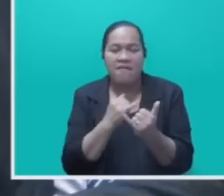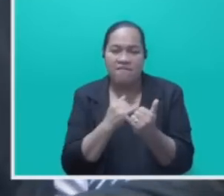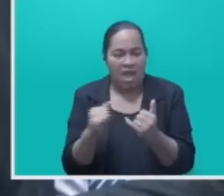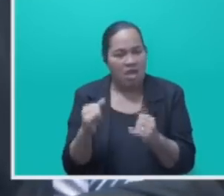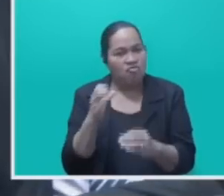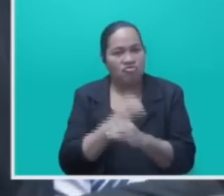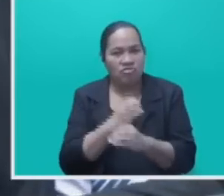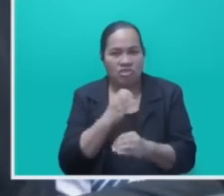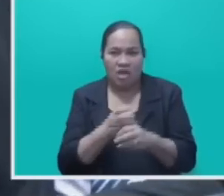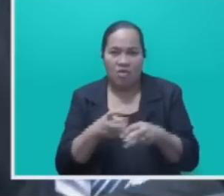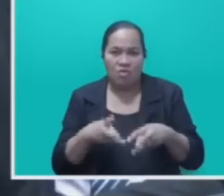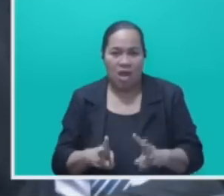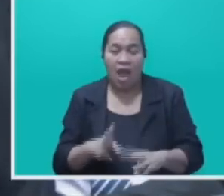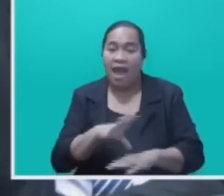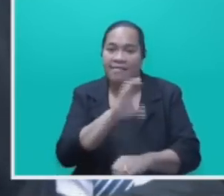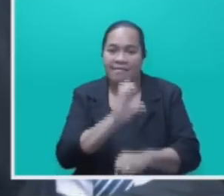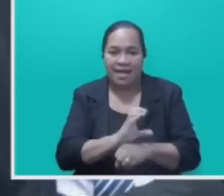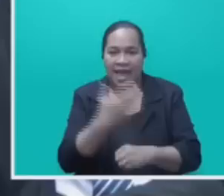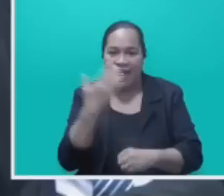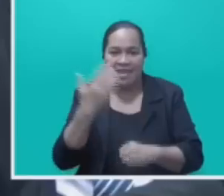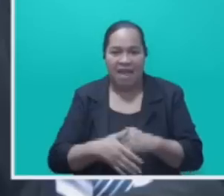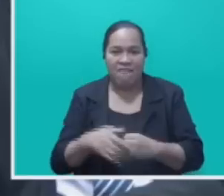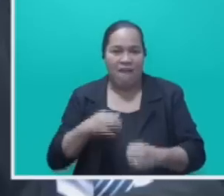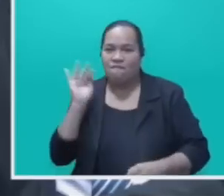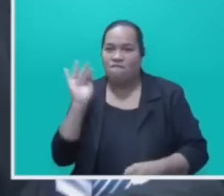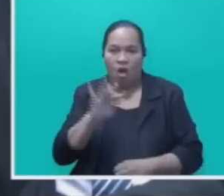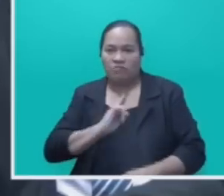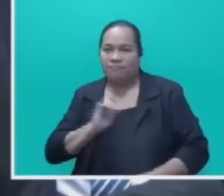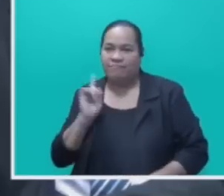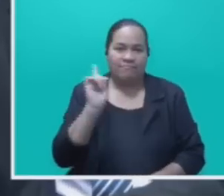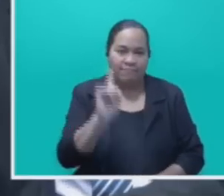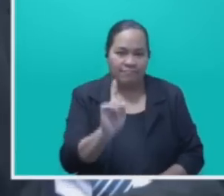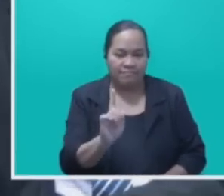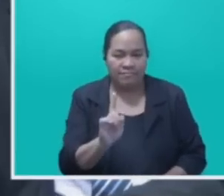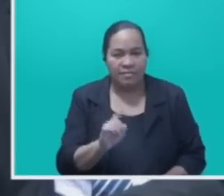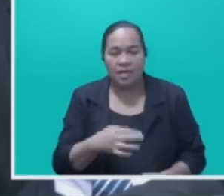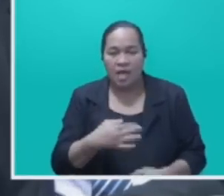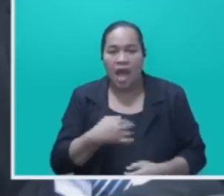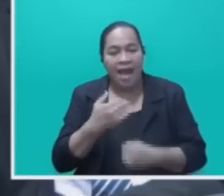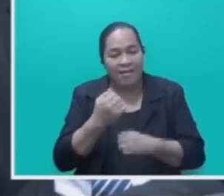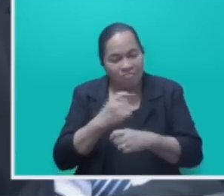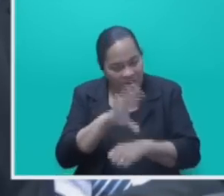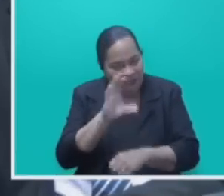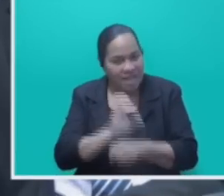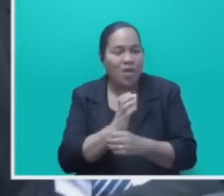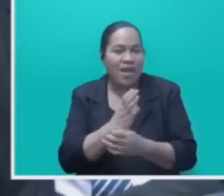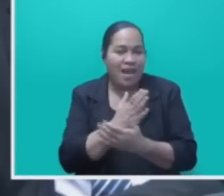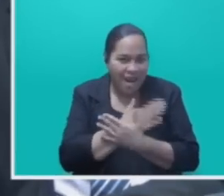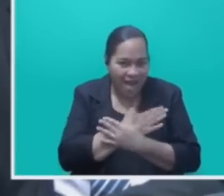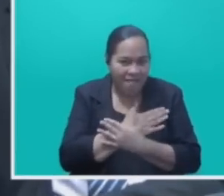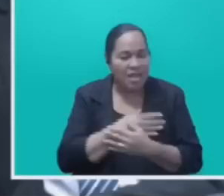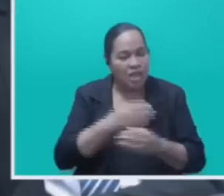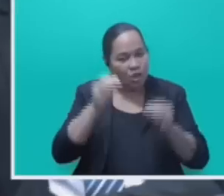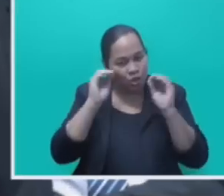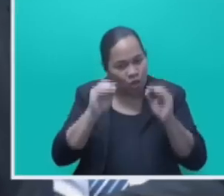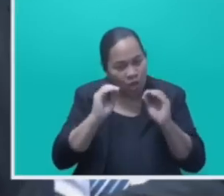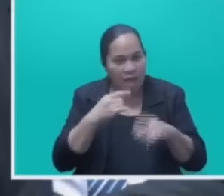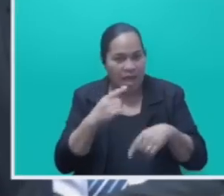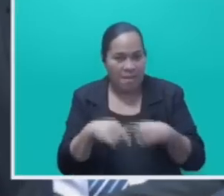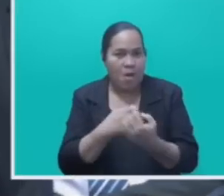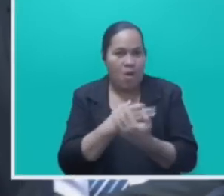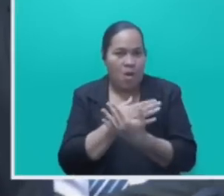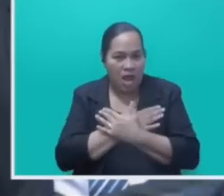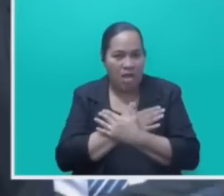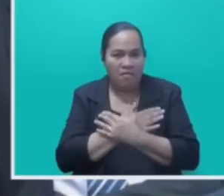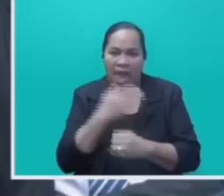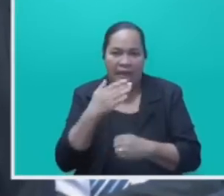Christian. Christ never thrusted himself onto others. Christ was loving. Christ taught love. Christ